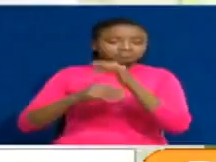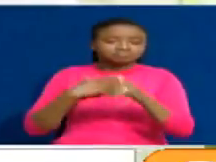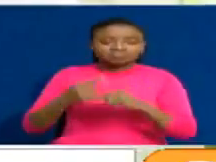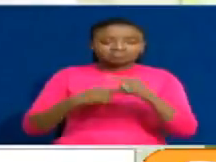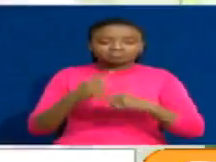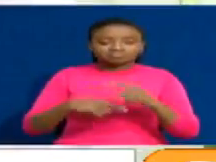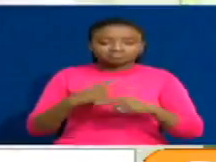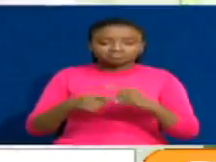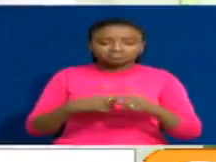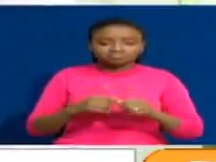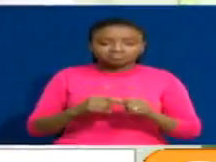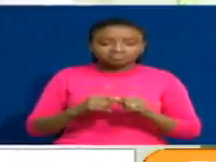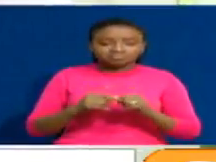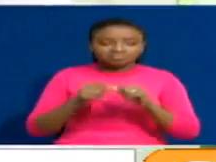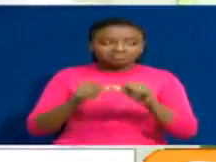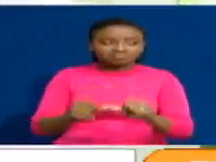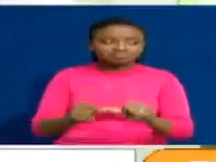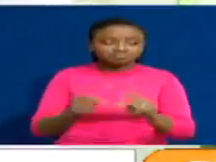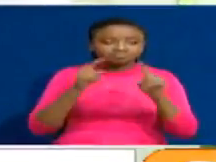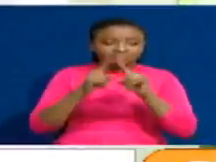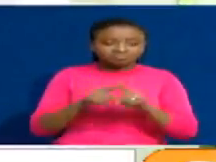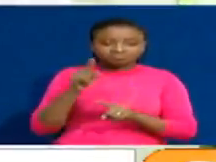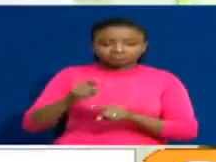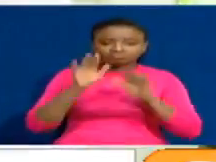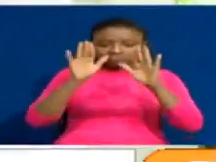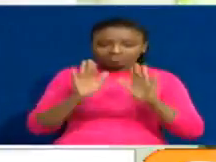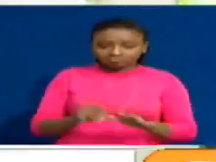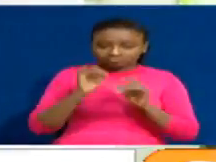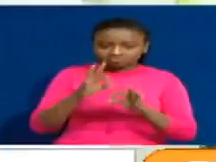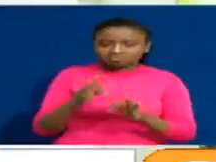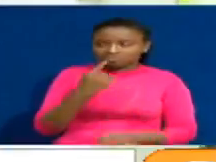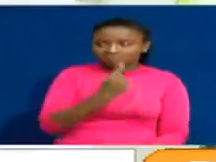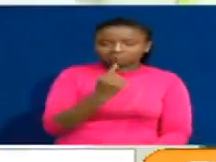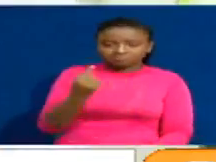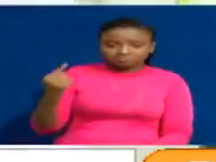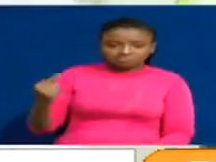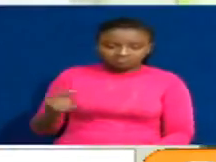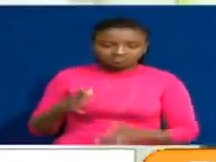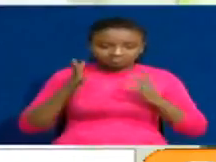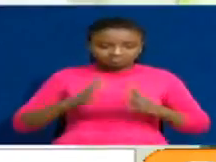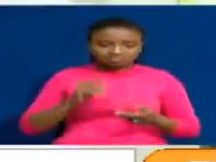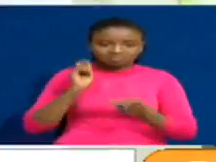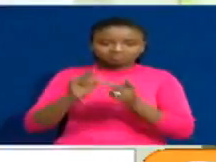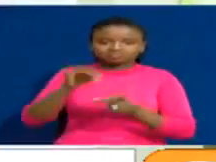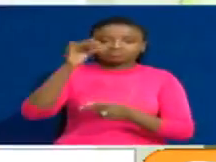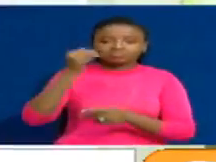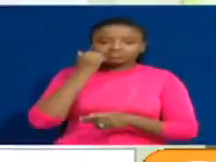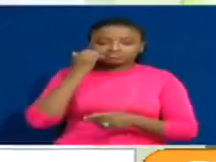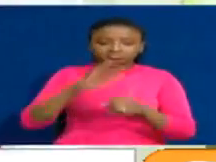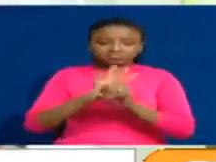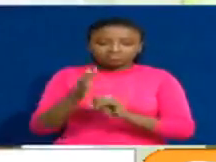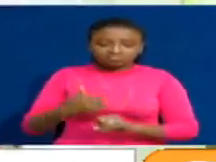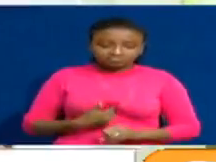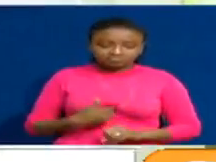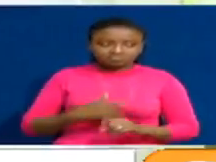their genetic makeup is very important. It would be ideal if every sample that tested positive for COVID-19 was